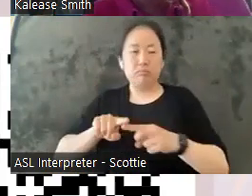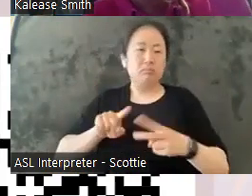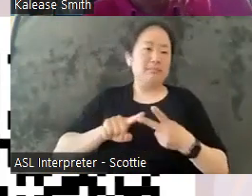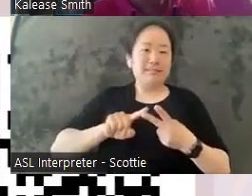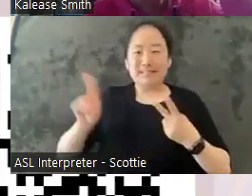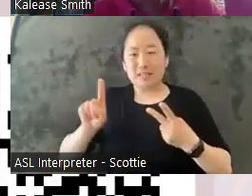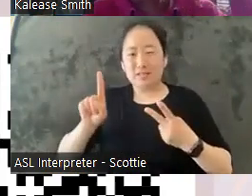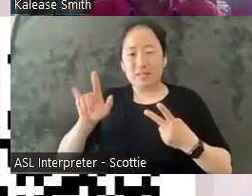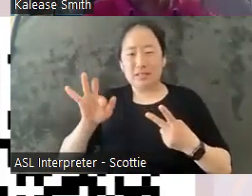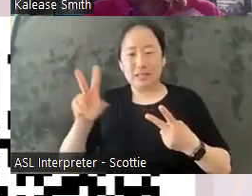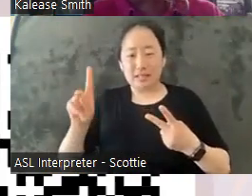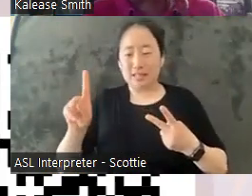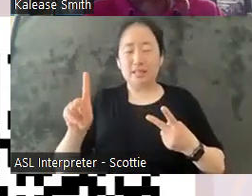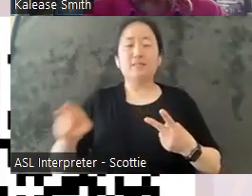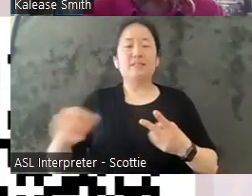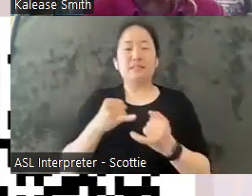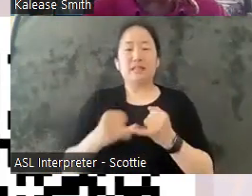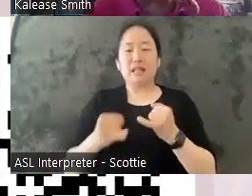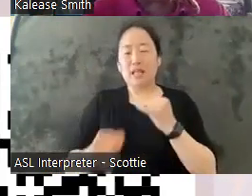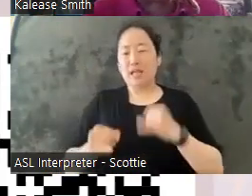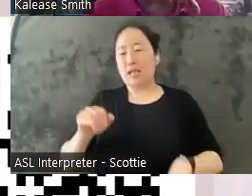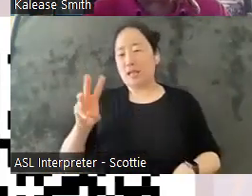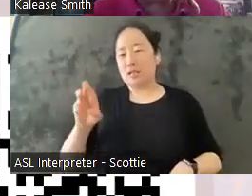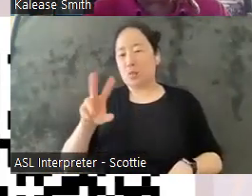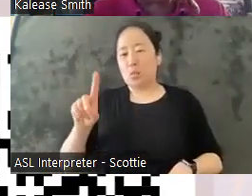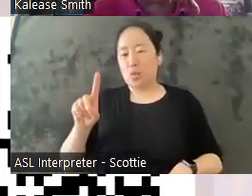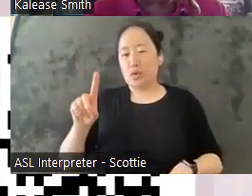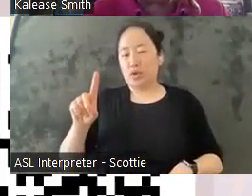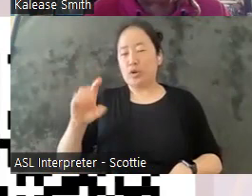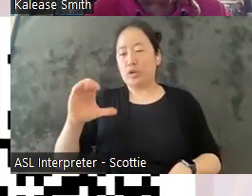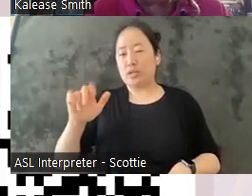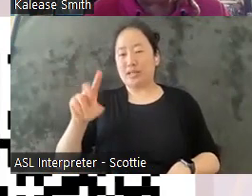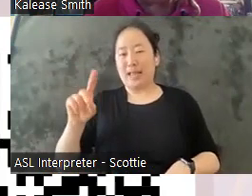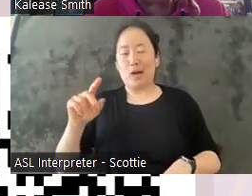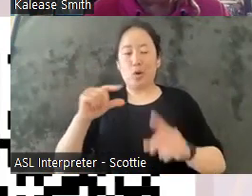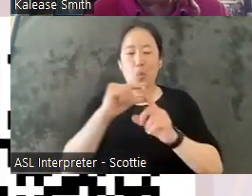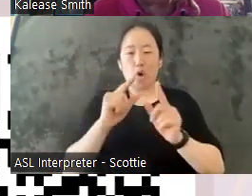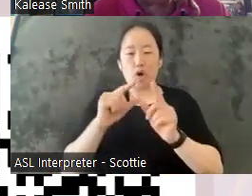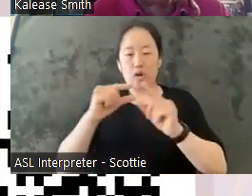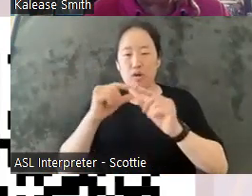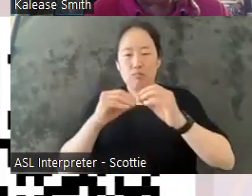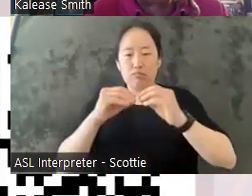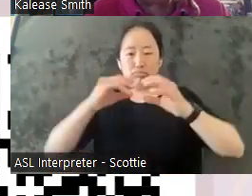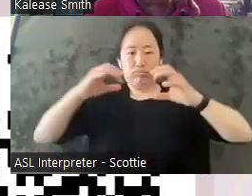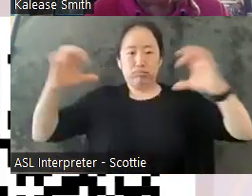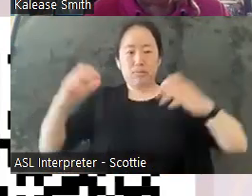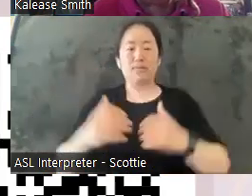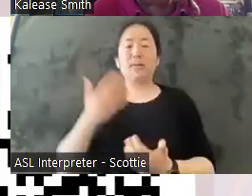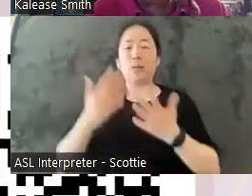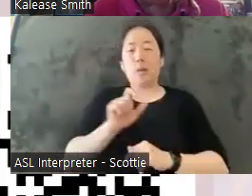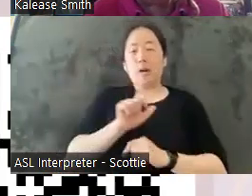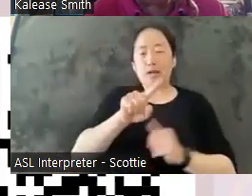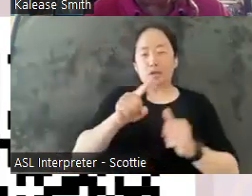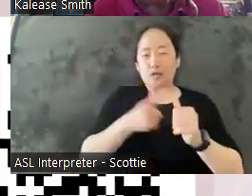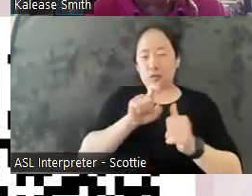But this is the final word cloud. It may ask you to answer the first question again, but you can skip to the second question, which is